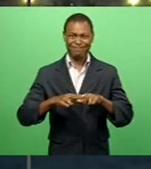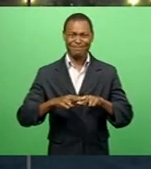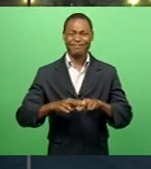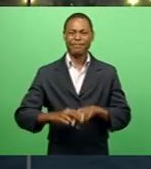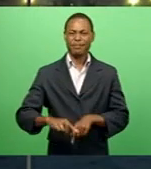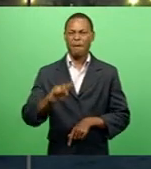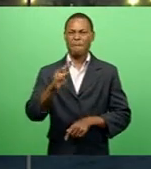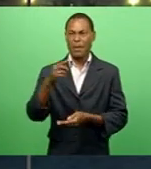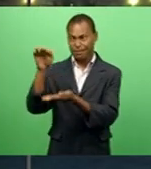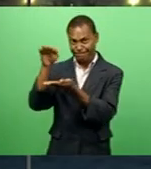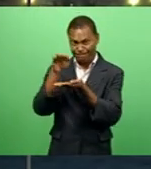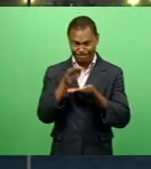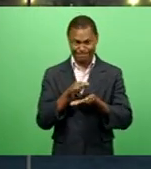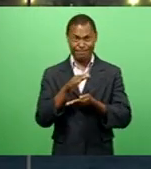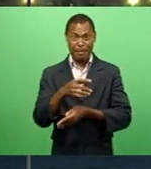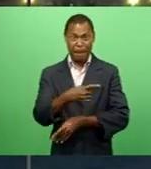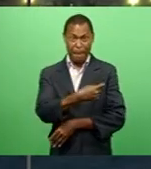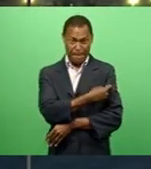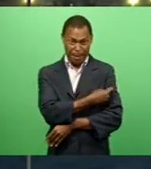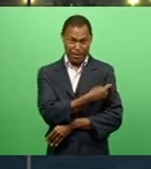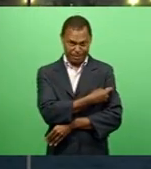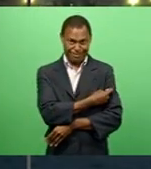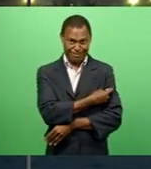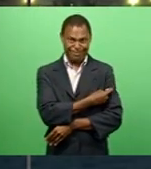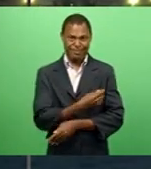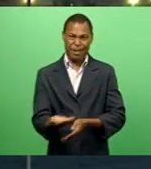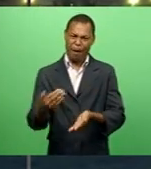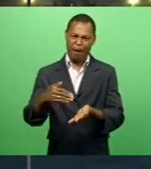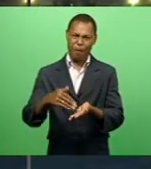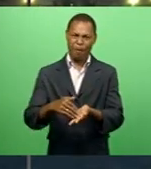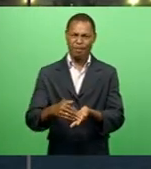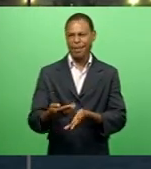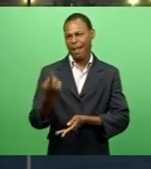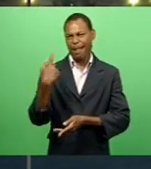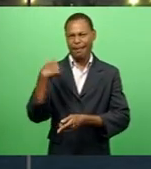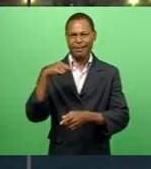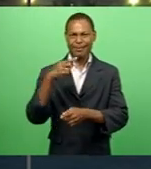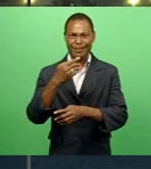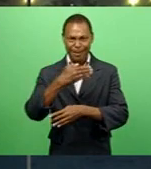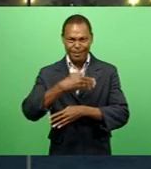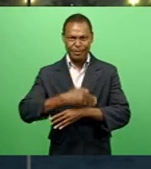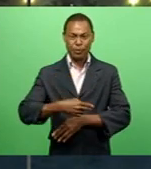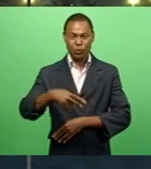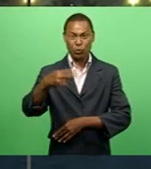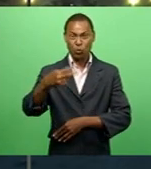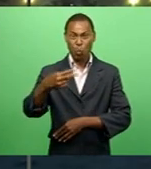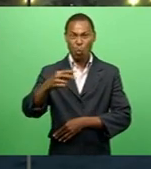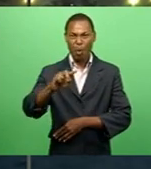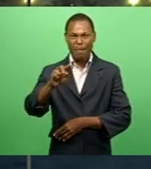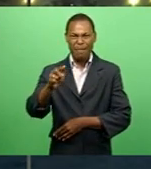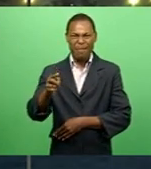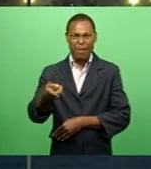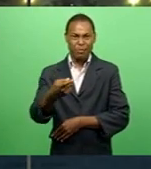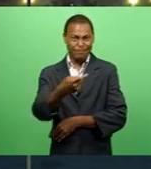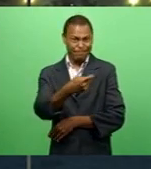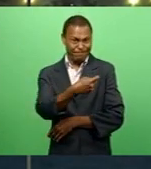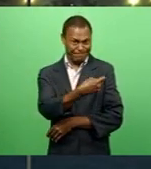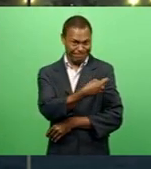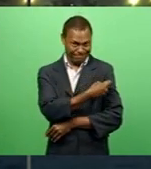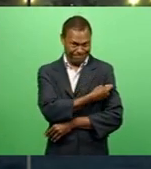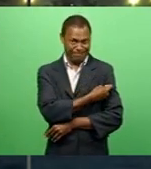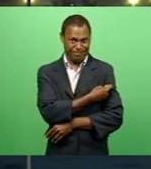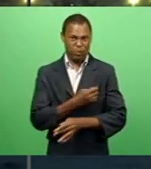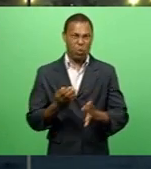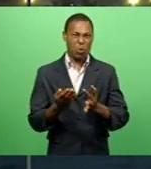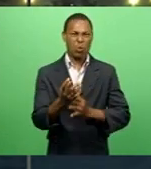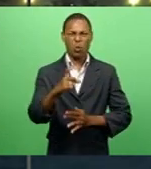of the COVID-19 vaccine, AstraZeneca, arrived last night. The 12,000 doses of the Oxford vaccine through the